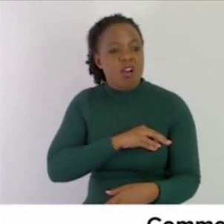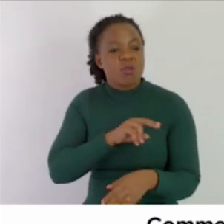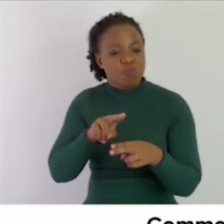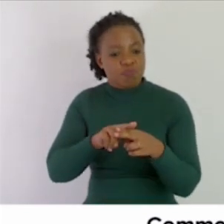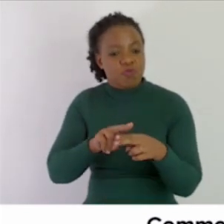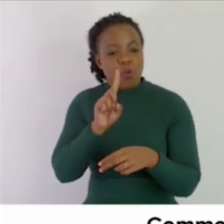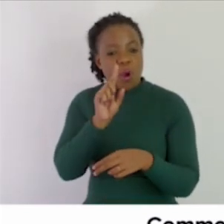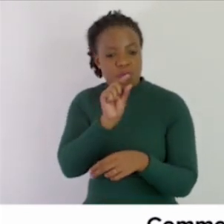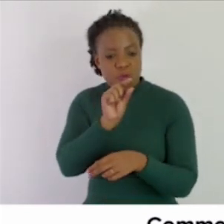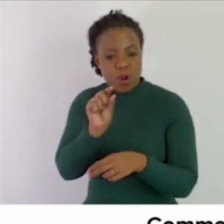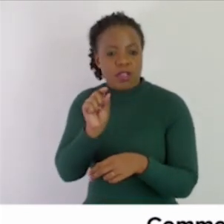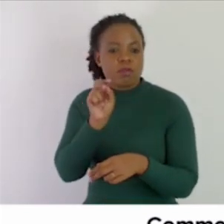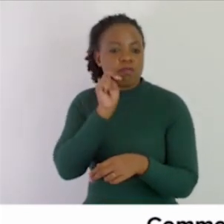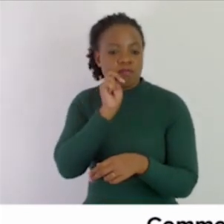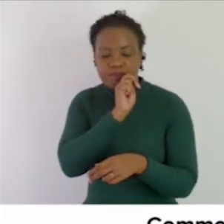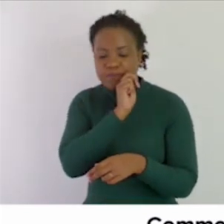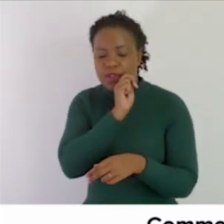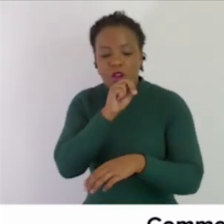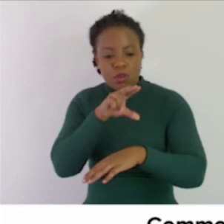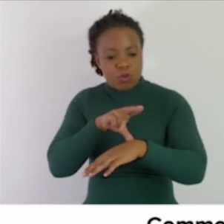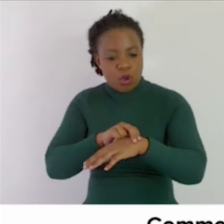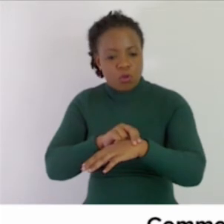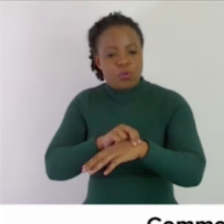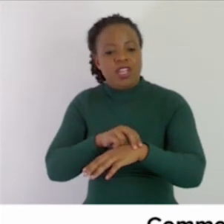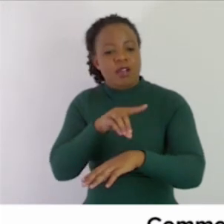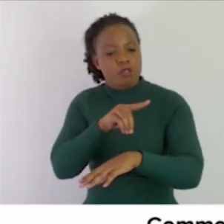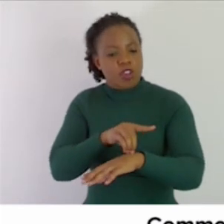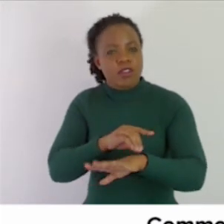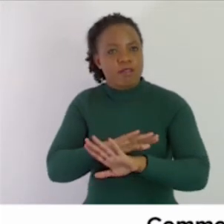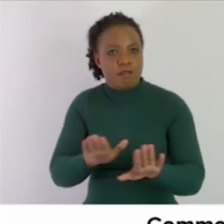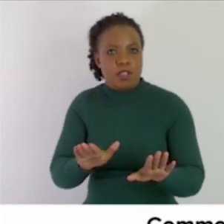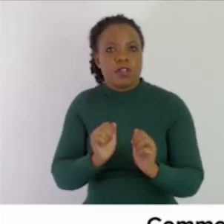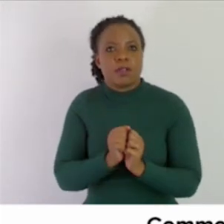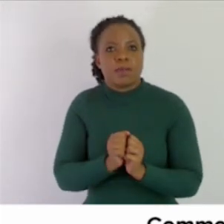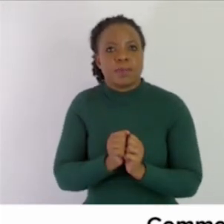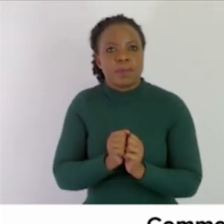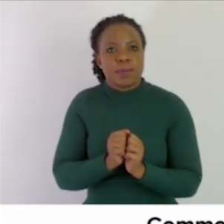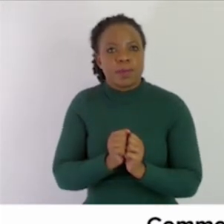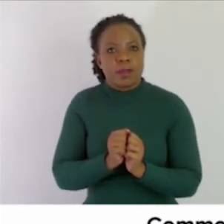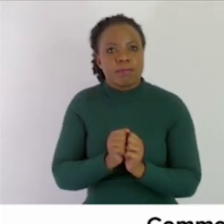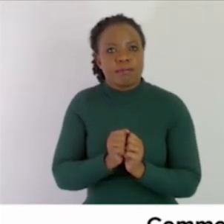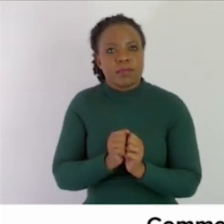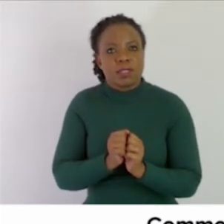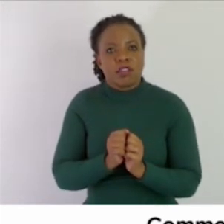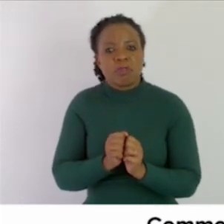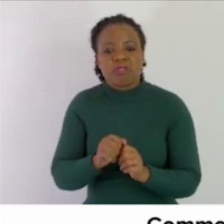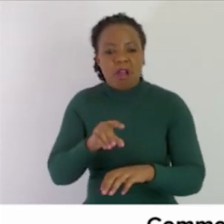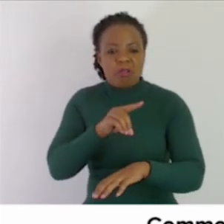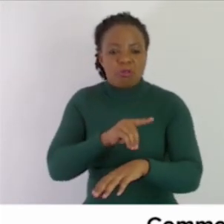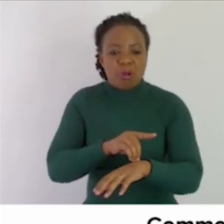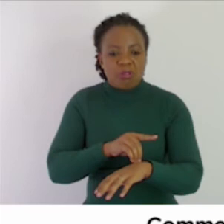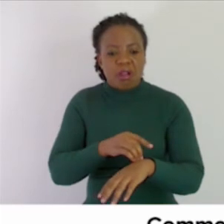a doctor, we refer to him or her as a doctor. So the word or the noun doctor is a common